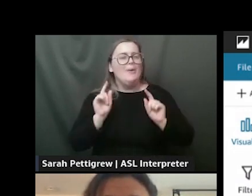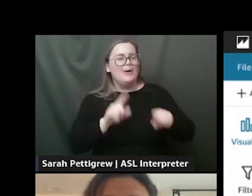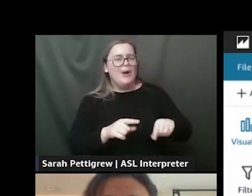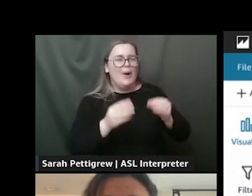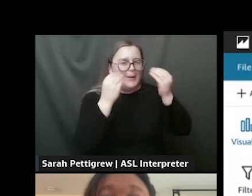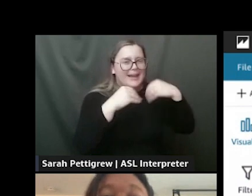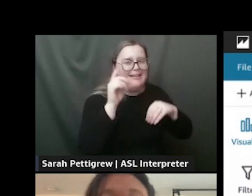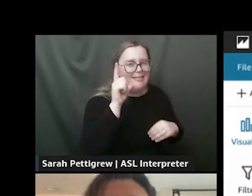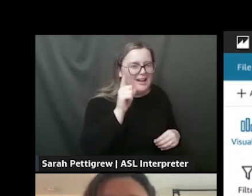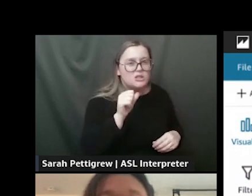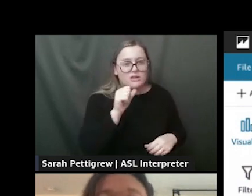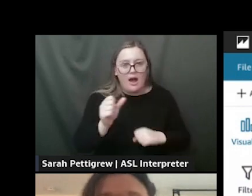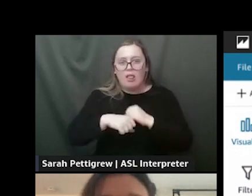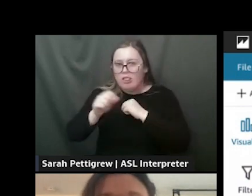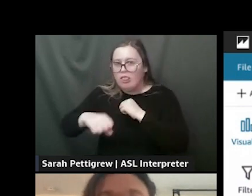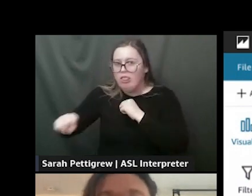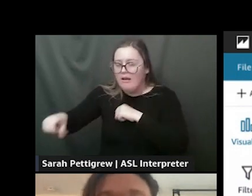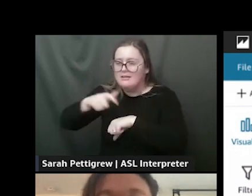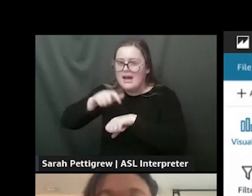time building analytics.